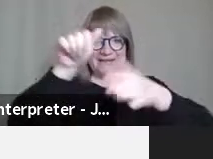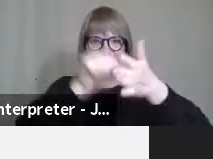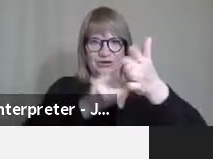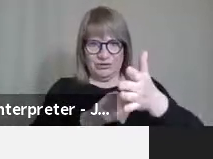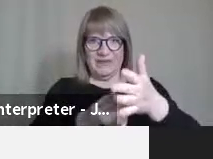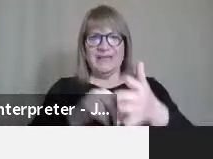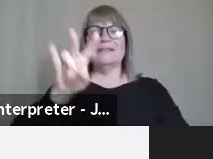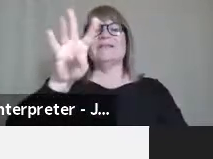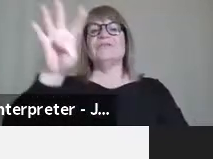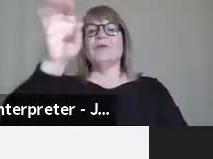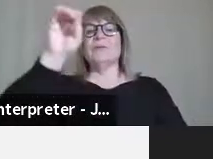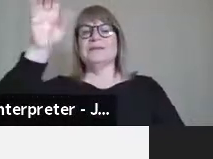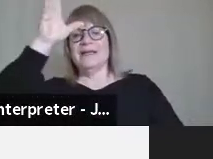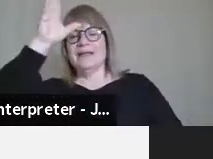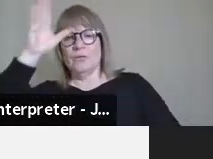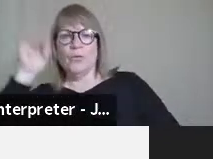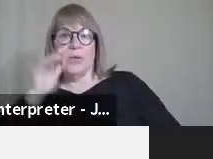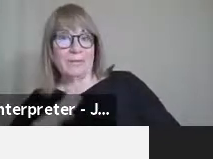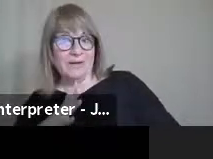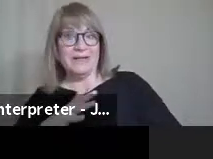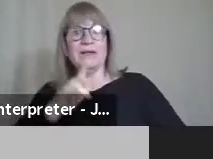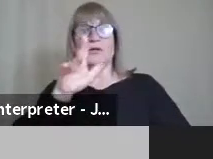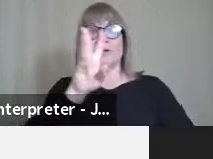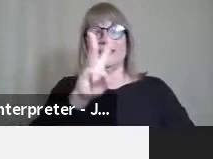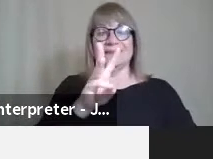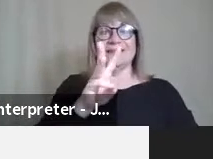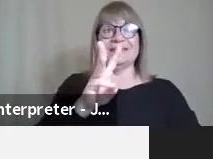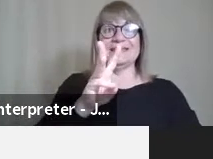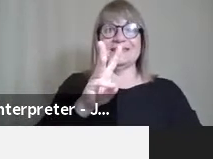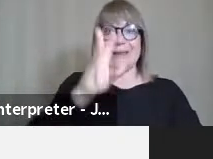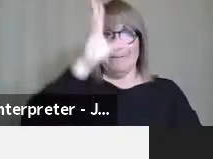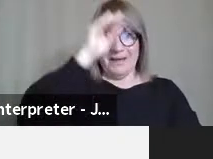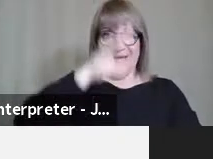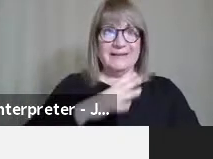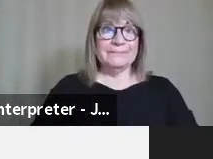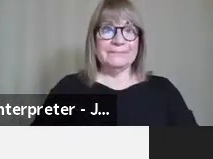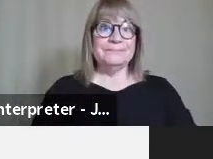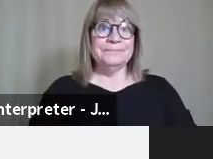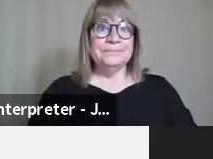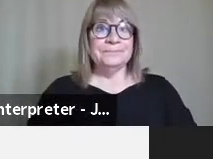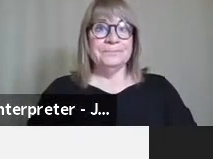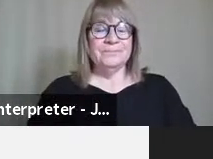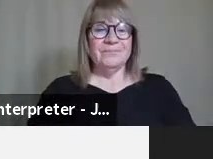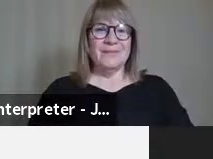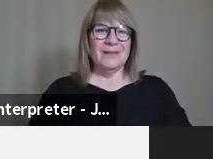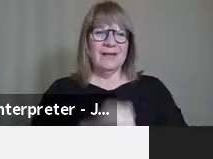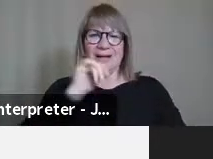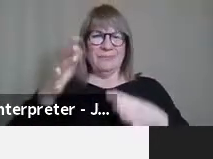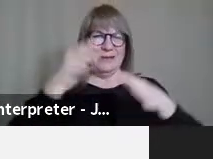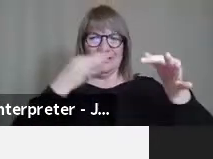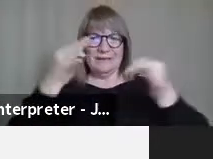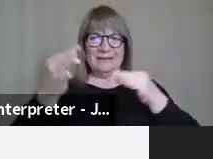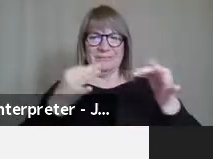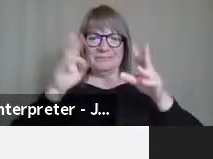were women and 76 of whom were labeled to be blinded um i'm not going to do this whole quote but